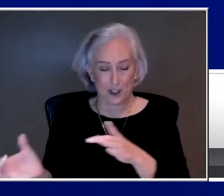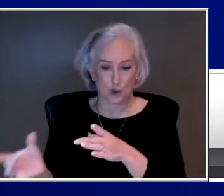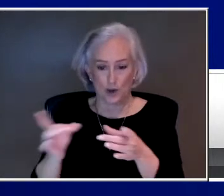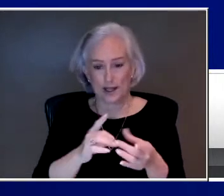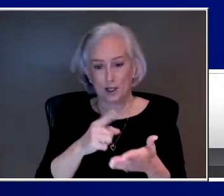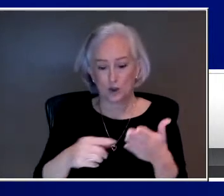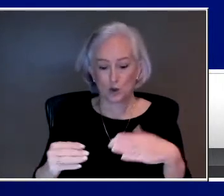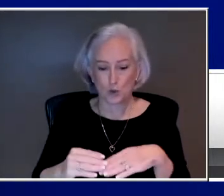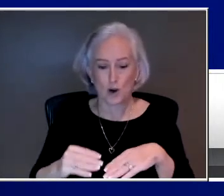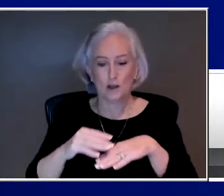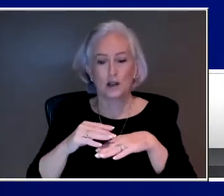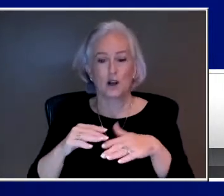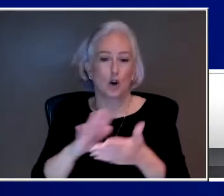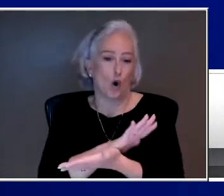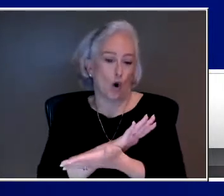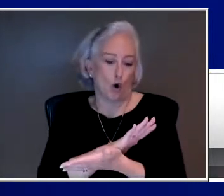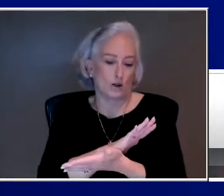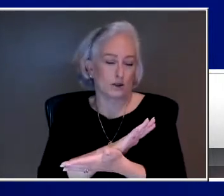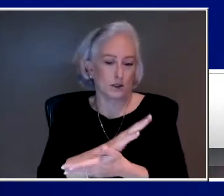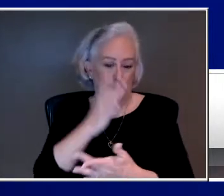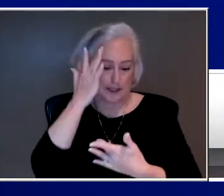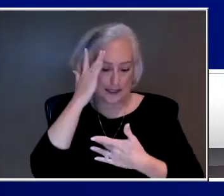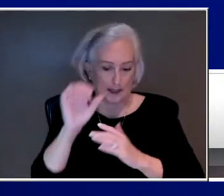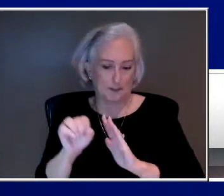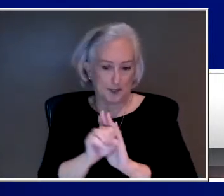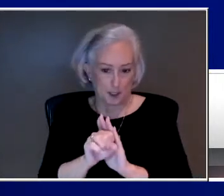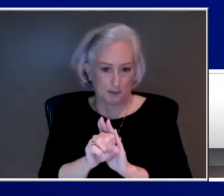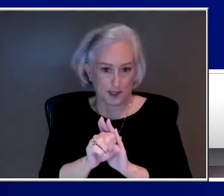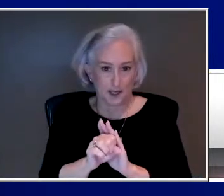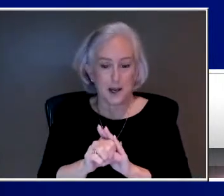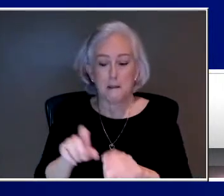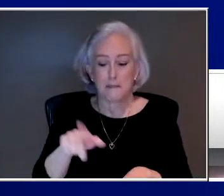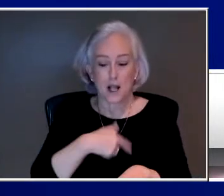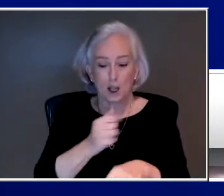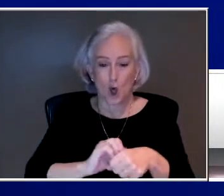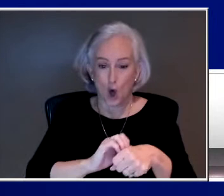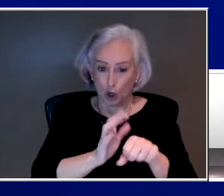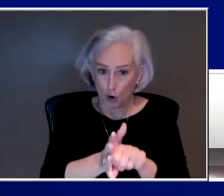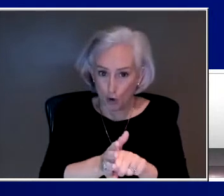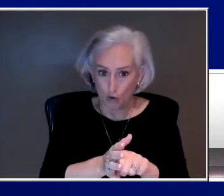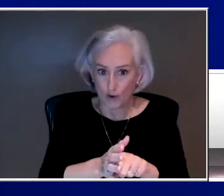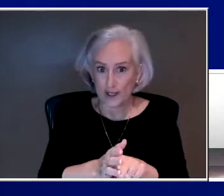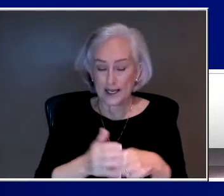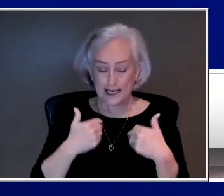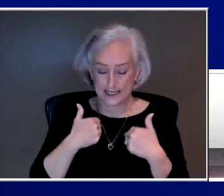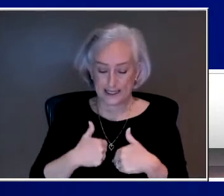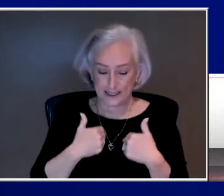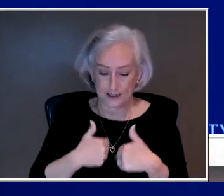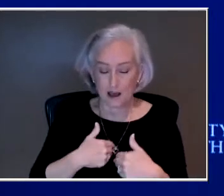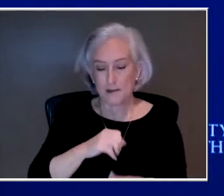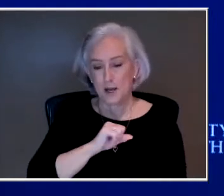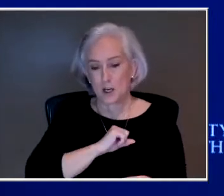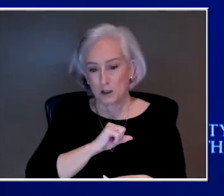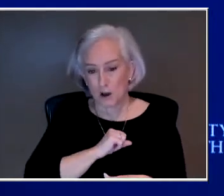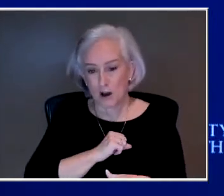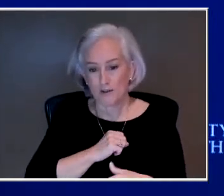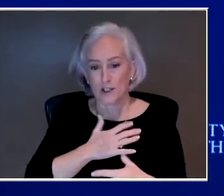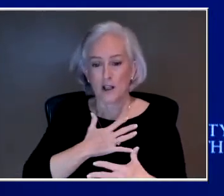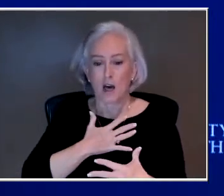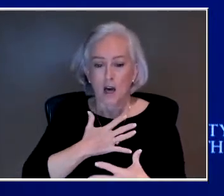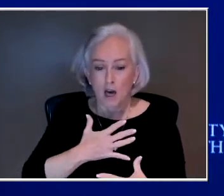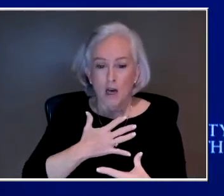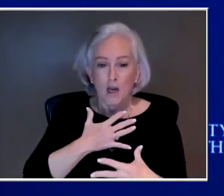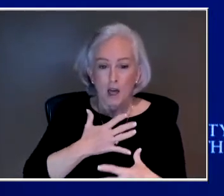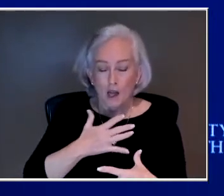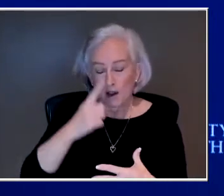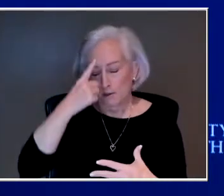symptoms. But again, long COVID is a variation of different things. It is the lung symptoms, cough and shortness of breath, the brain fog, just as you mentioned, the